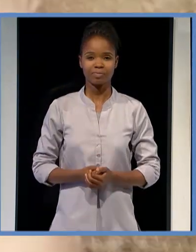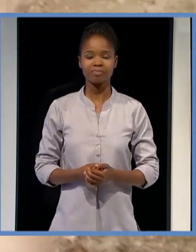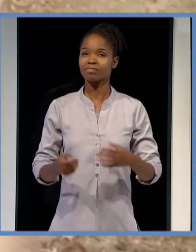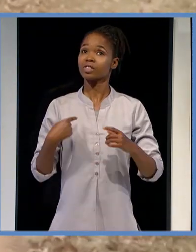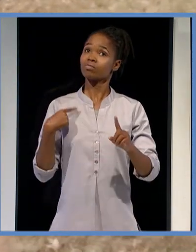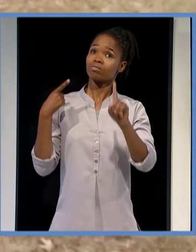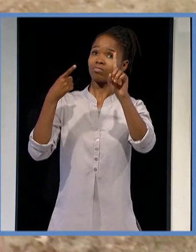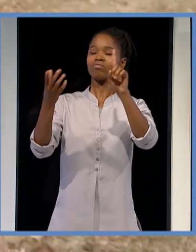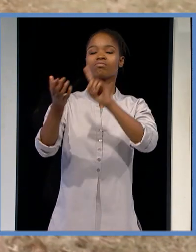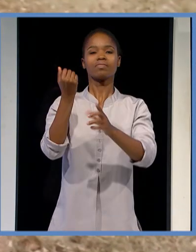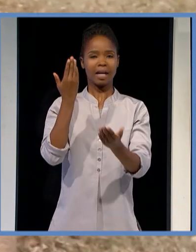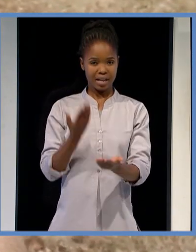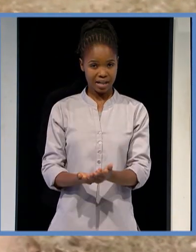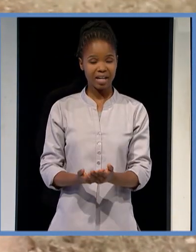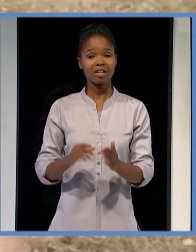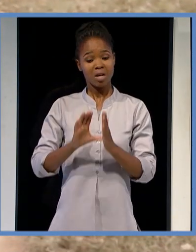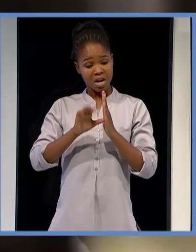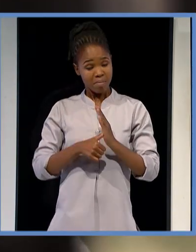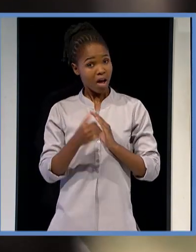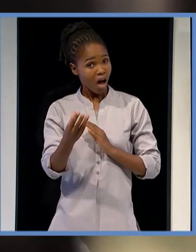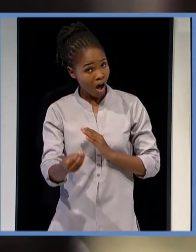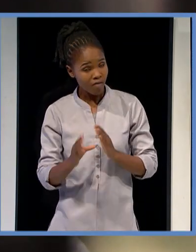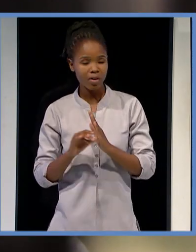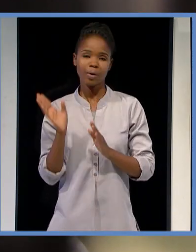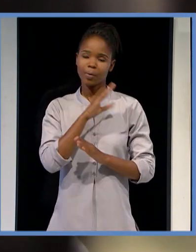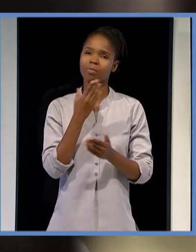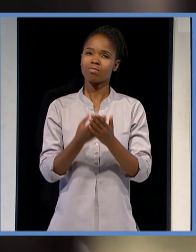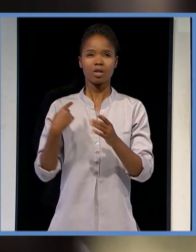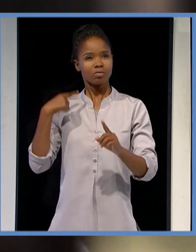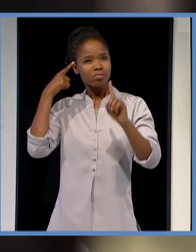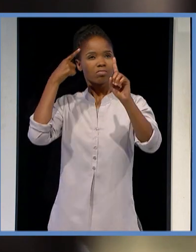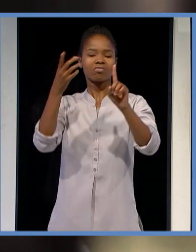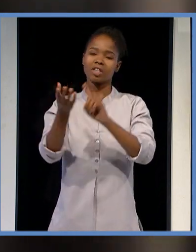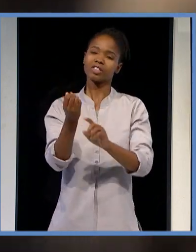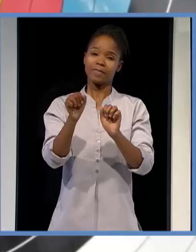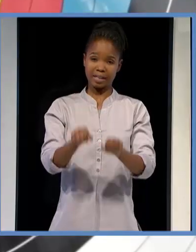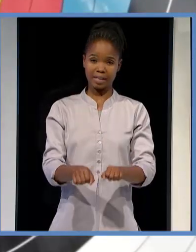Anything is possible, disability or not. You can do anything you put your mind to.